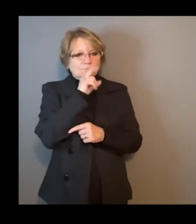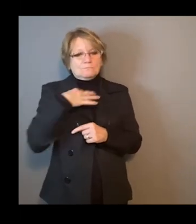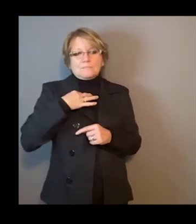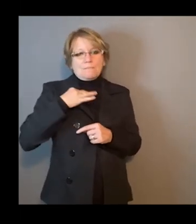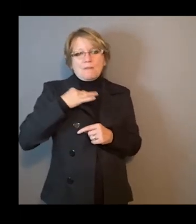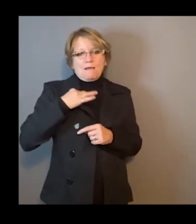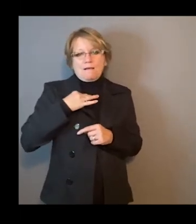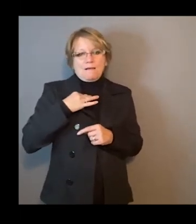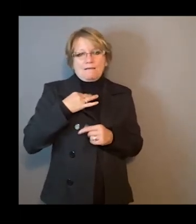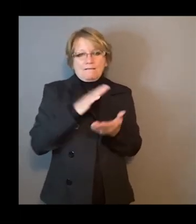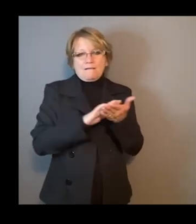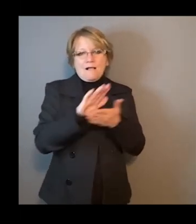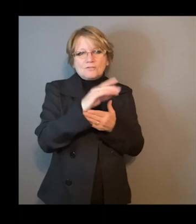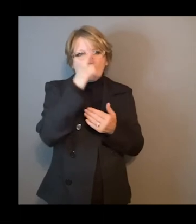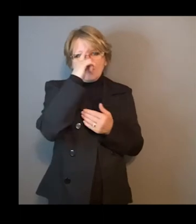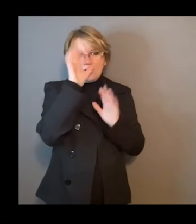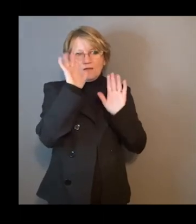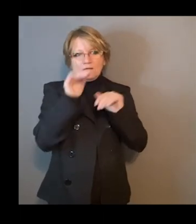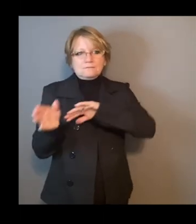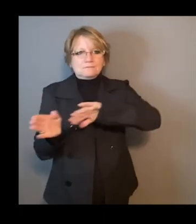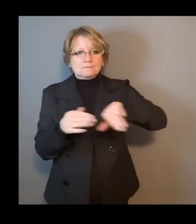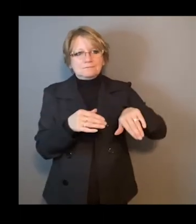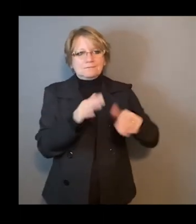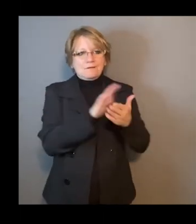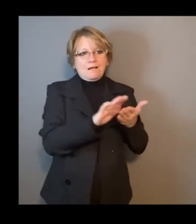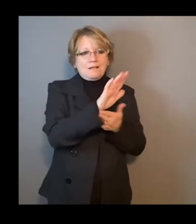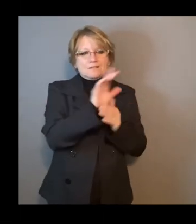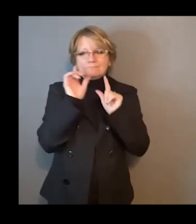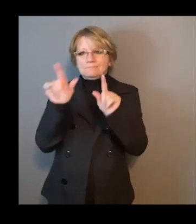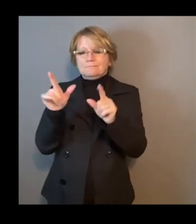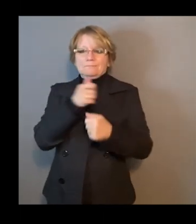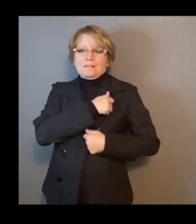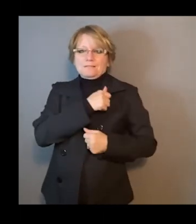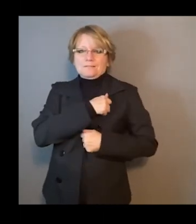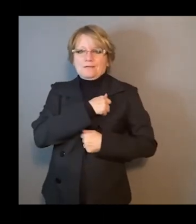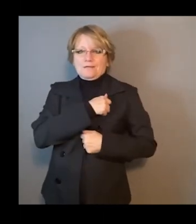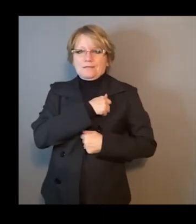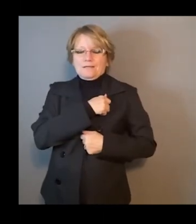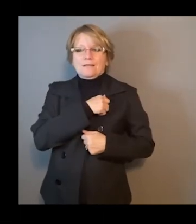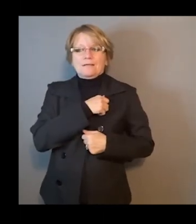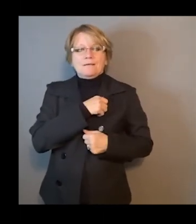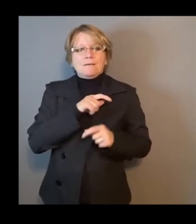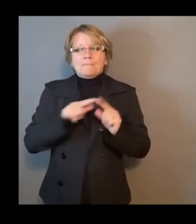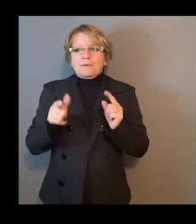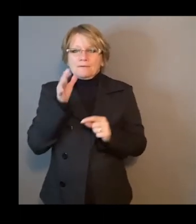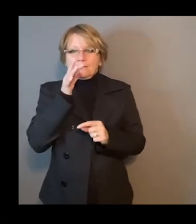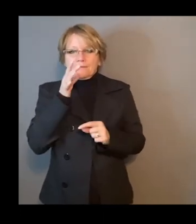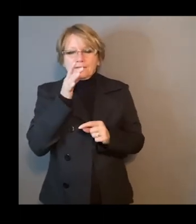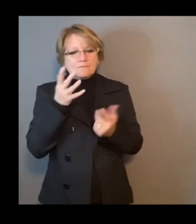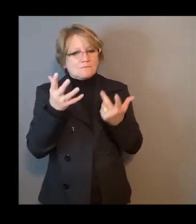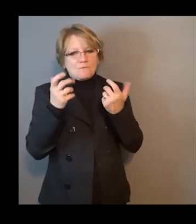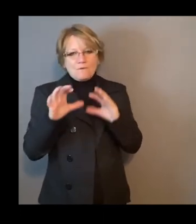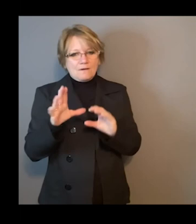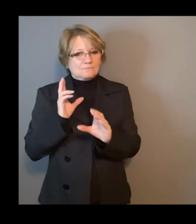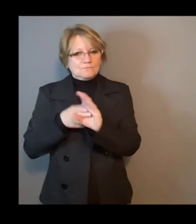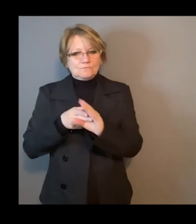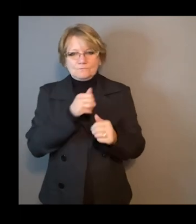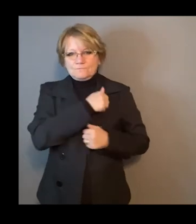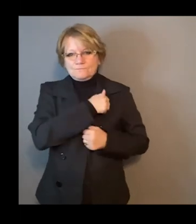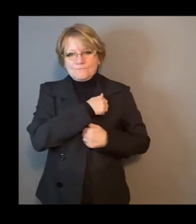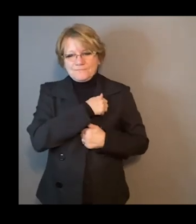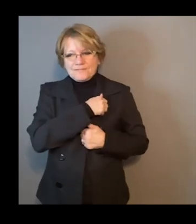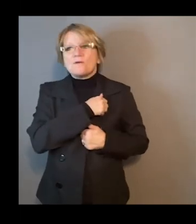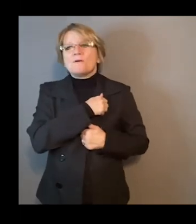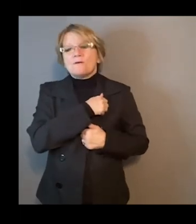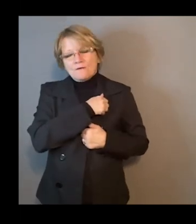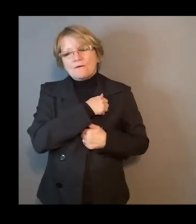join the military and do that. And it kind of went a little downhill because my mother didn't want me to join.